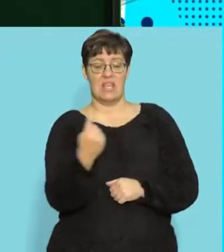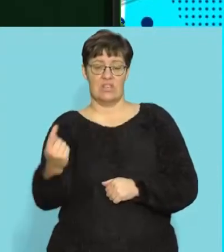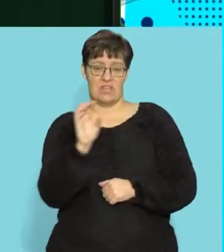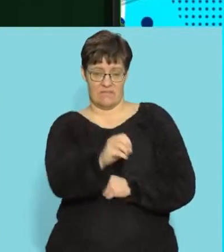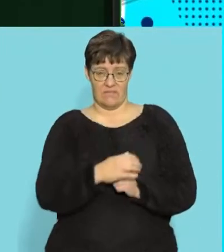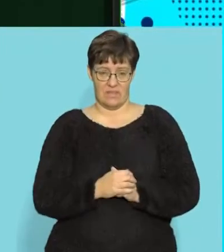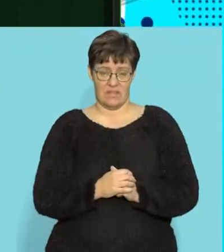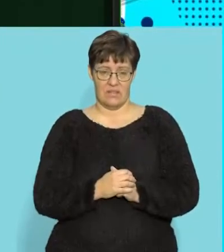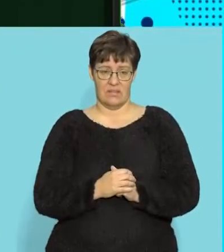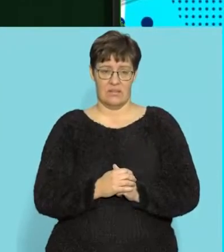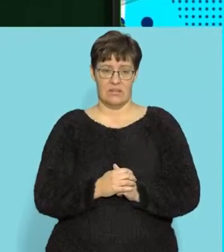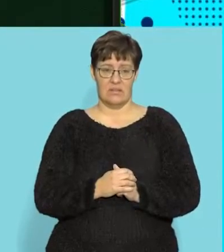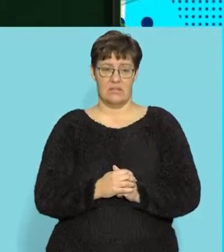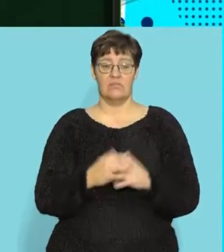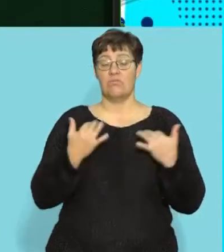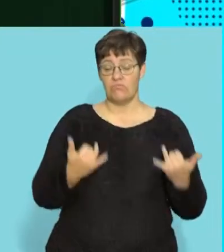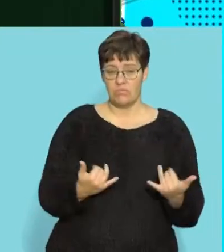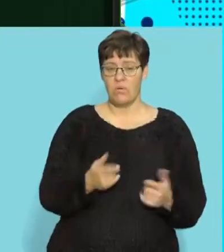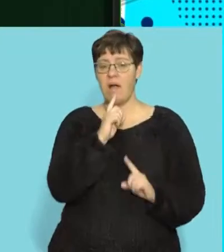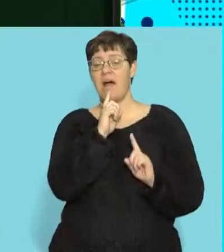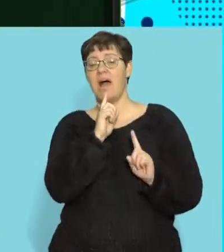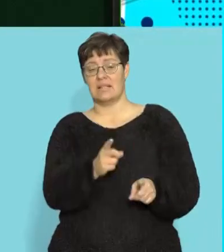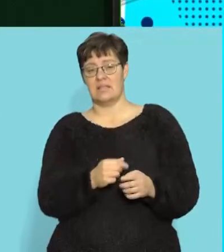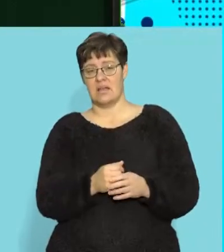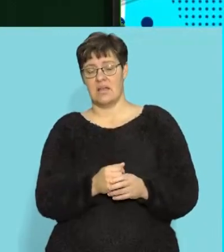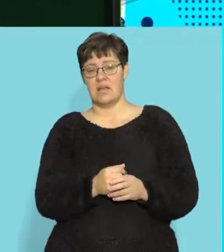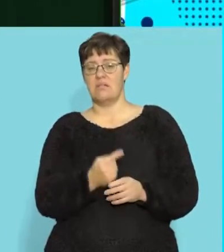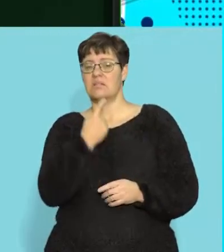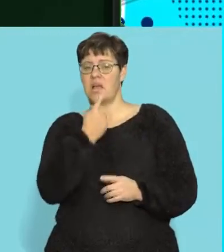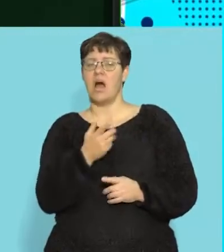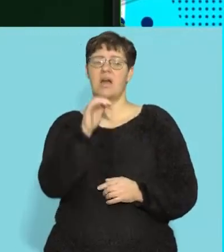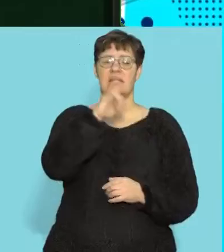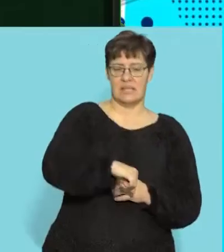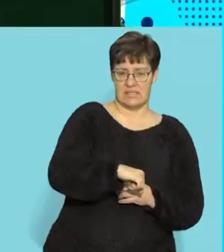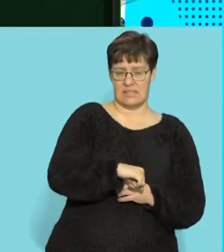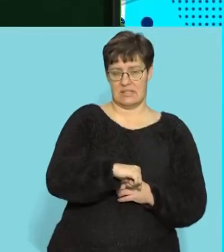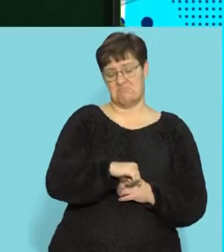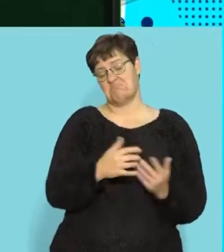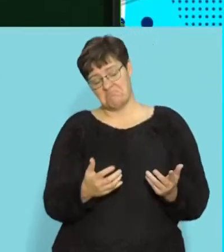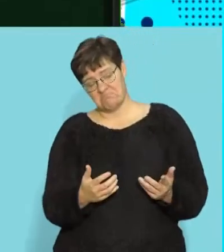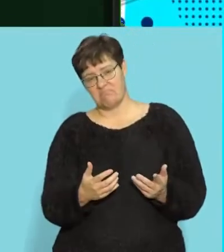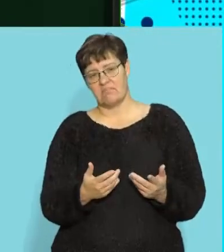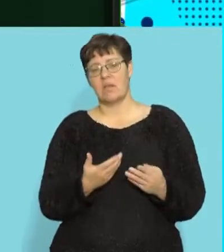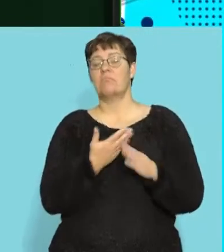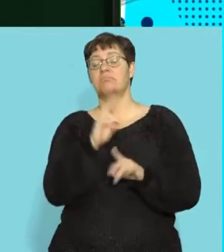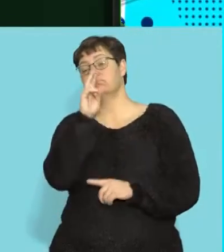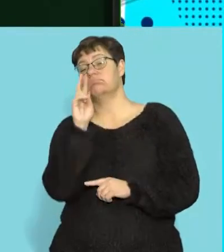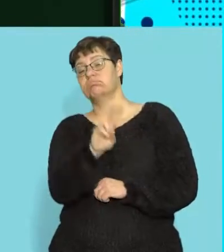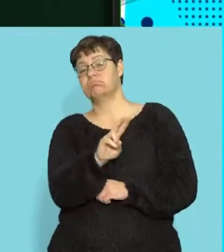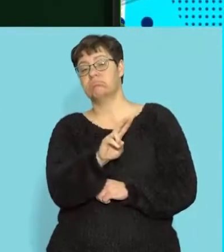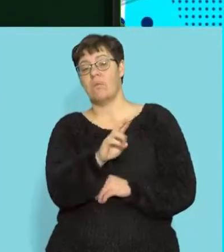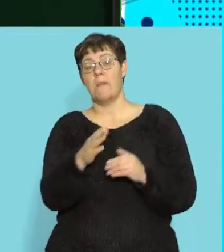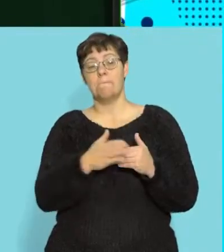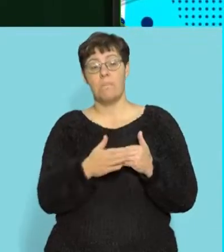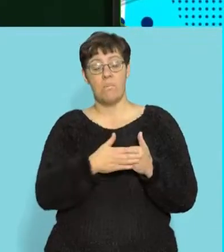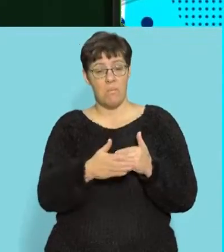of these three light bulbs. So at the end of the day, we can answer our guess and say, yes, indeed, we